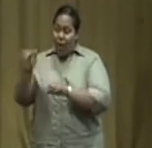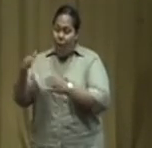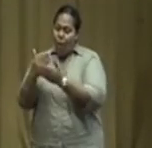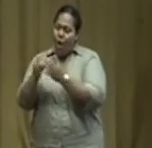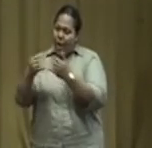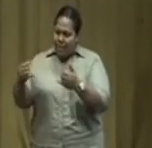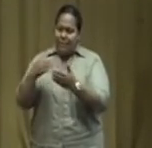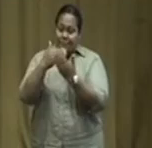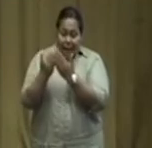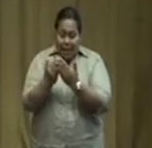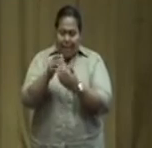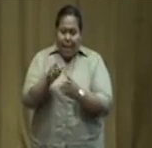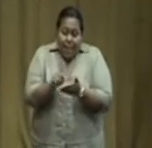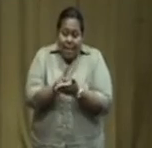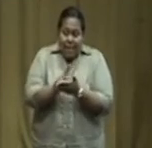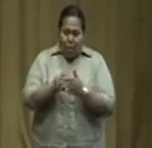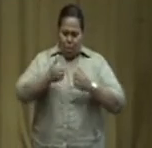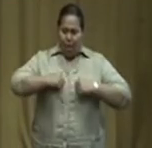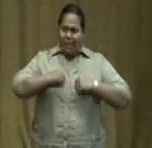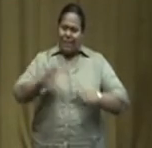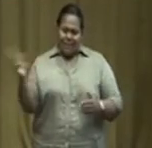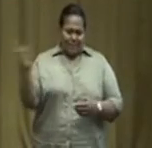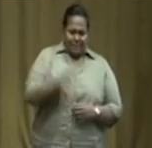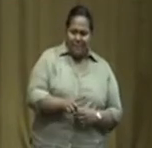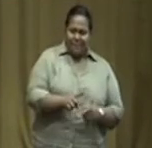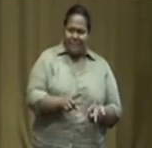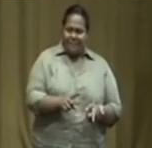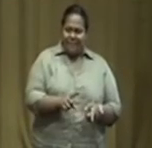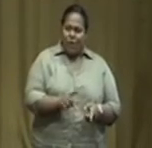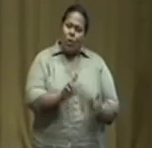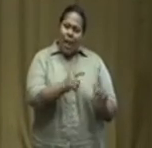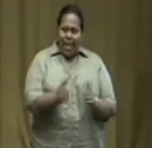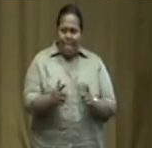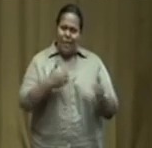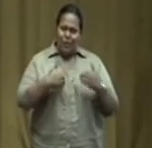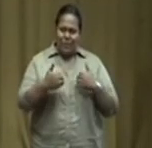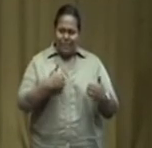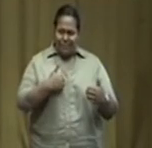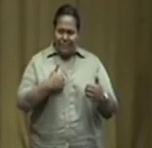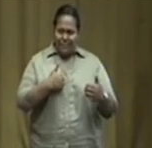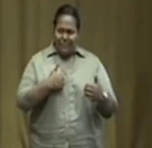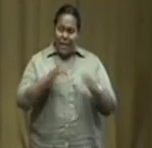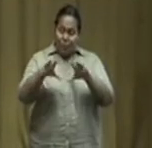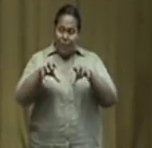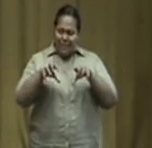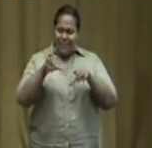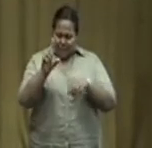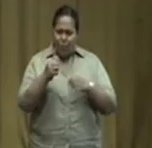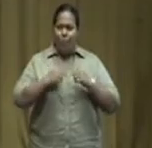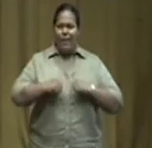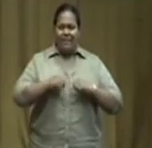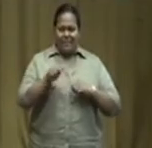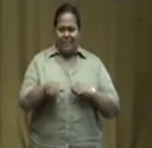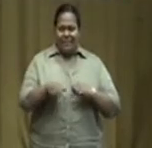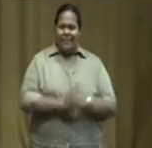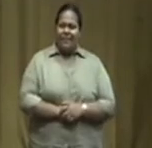think, as with all challenges in life, the open model, I think, is more effective in solving those